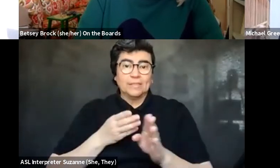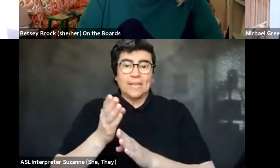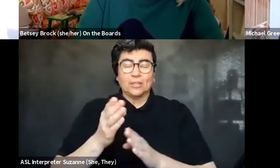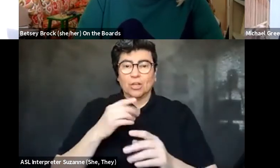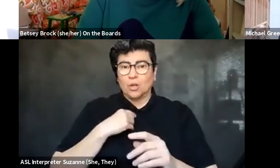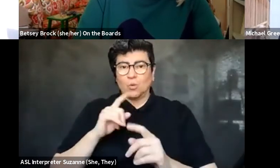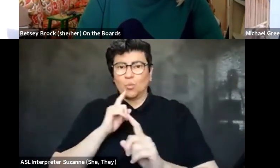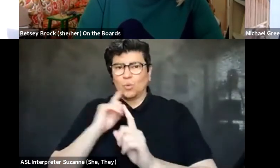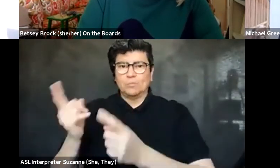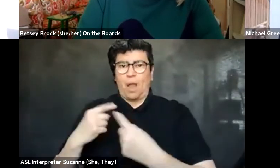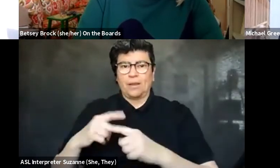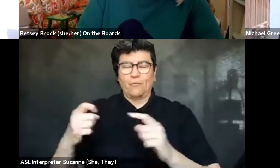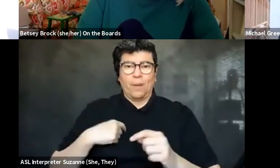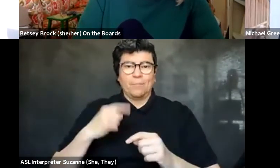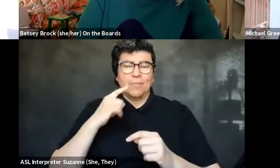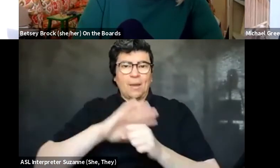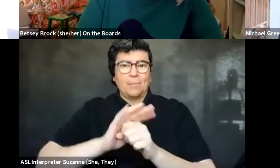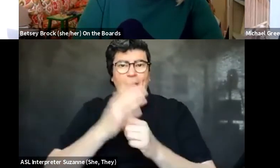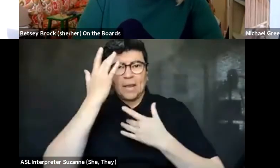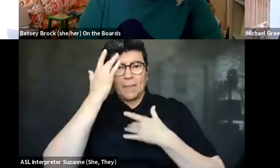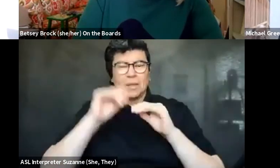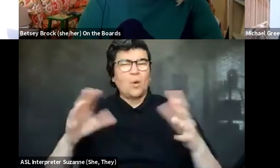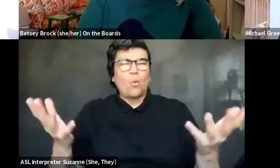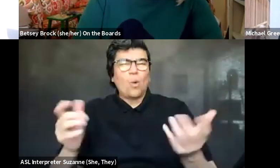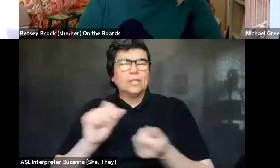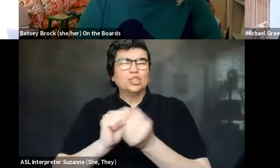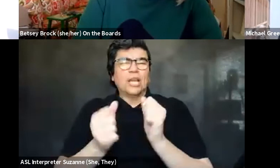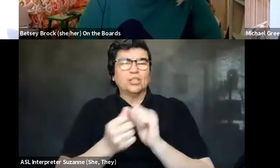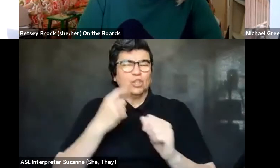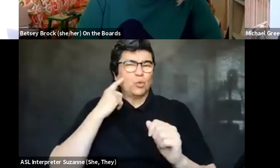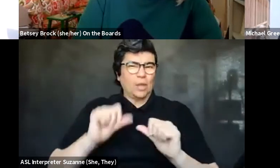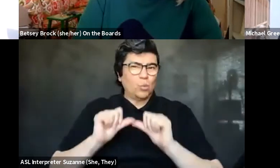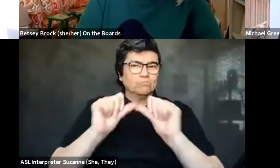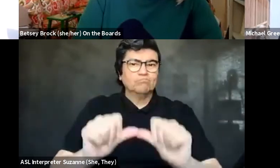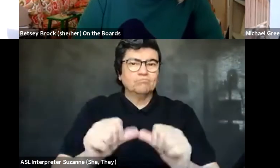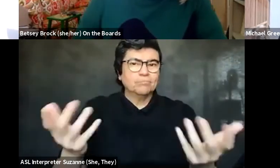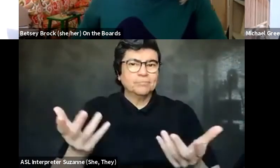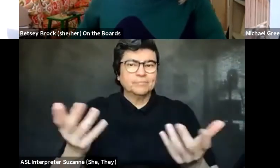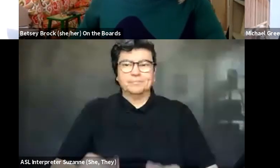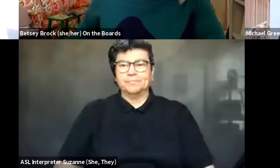pandemic, what do you anticipate, what changes might be permanent? What are you seeing that you think will stick around?